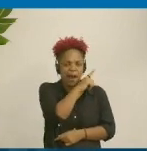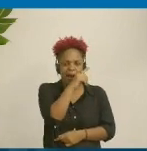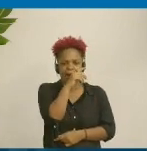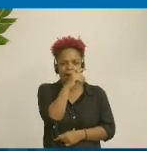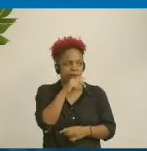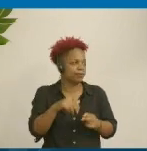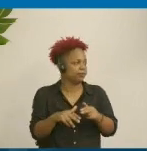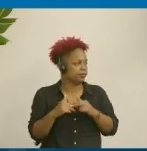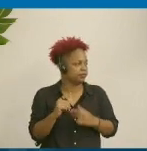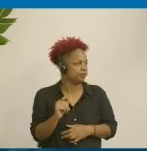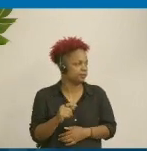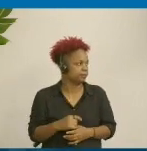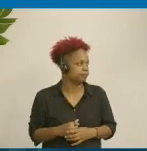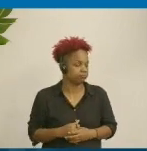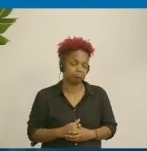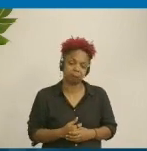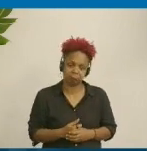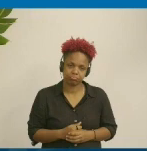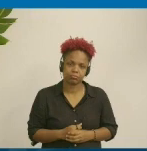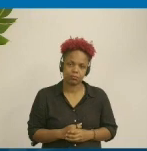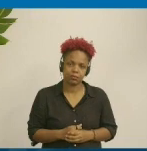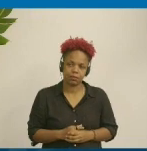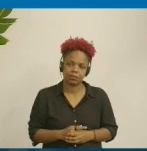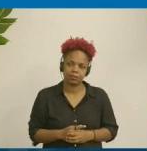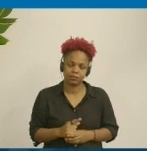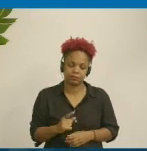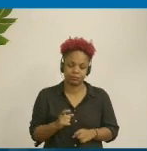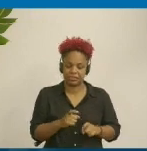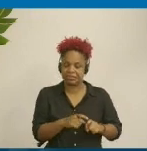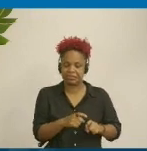students who have like middle class, upper class,